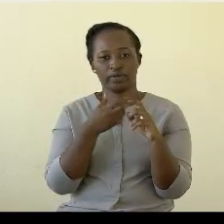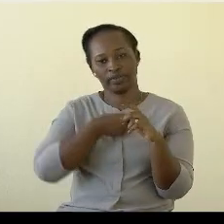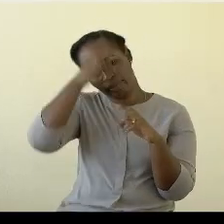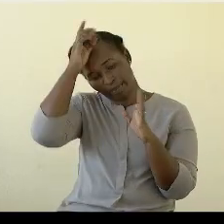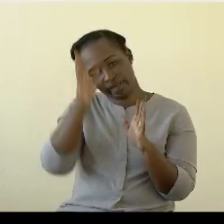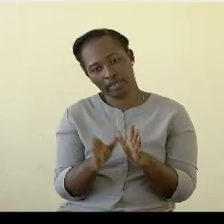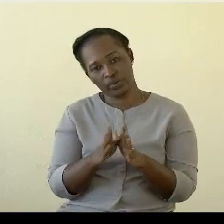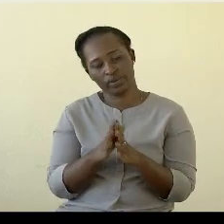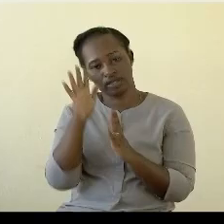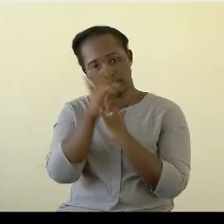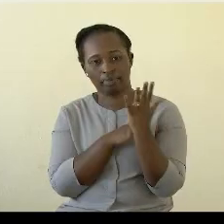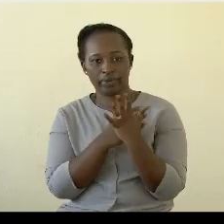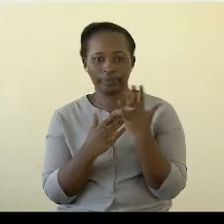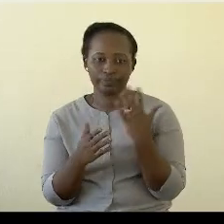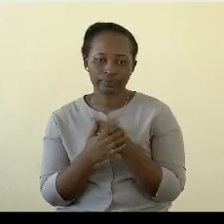populations, us.